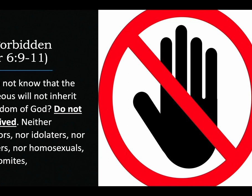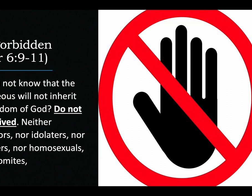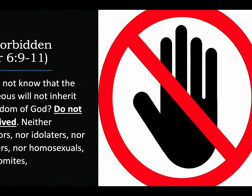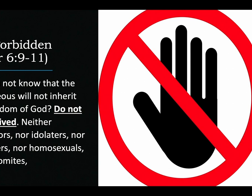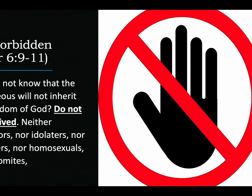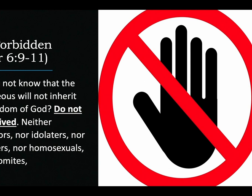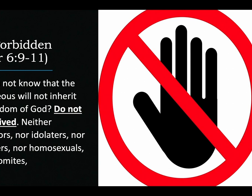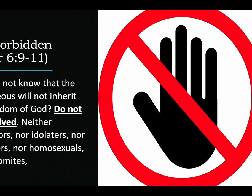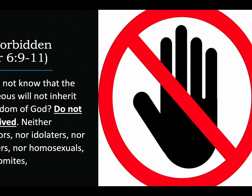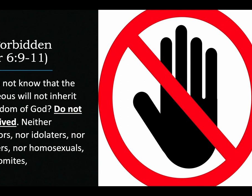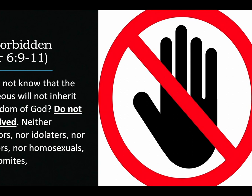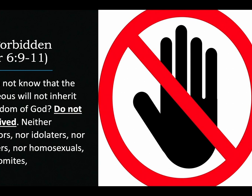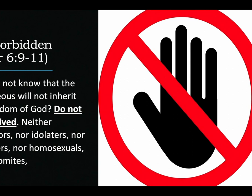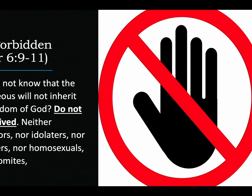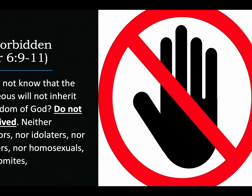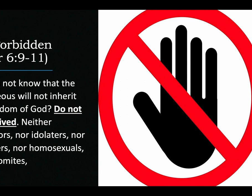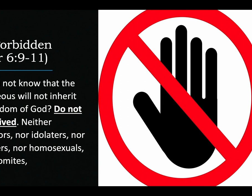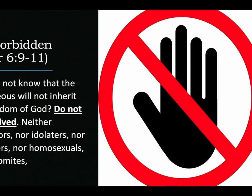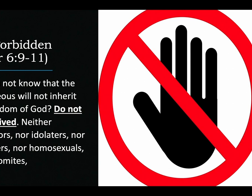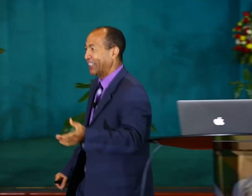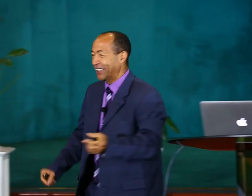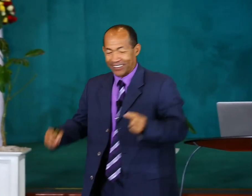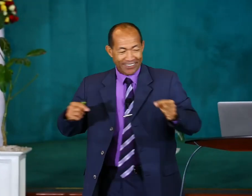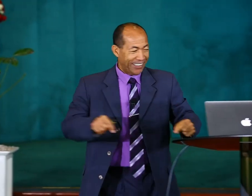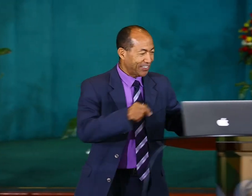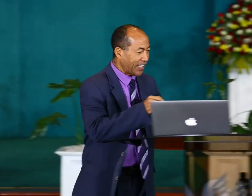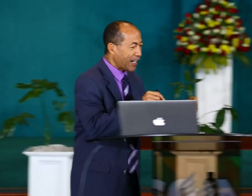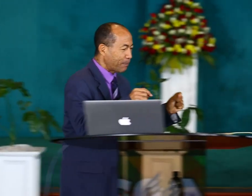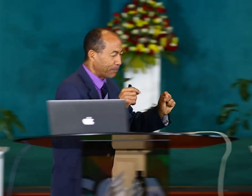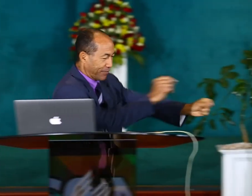Oh, you don't know. So, let me tell you.